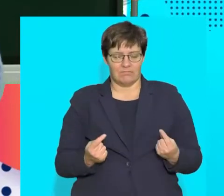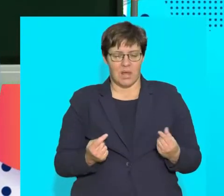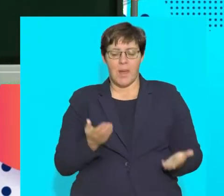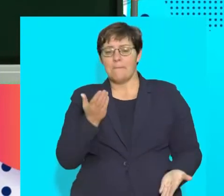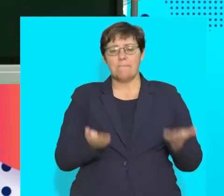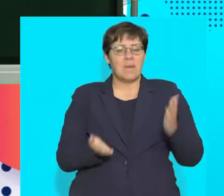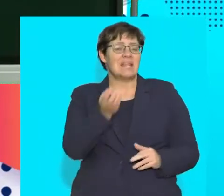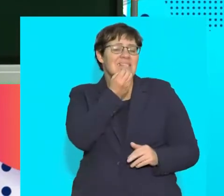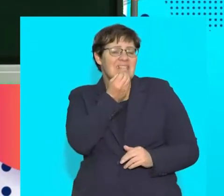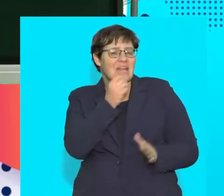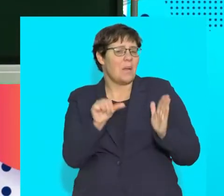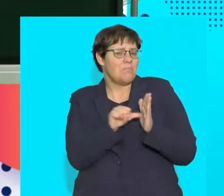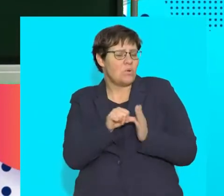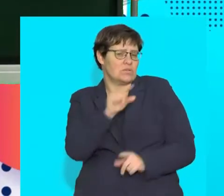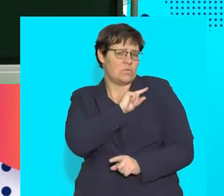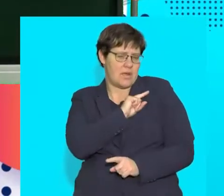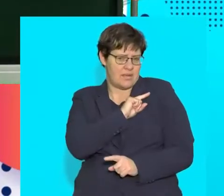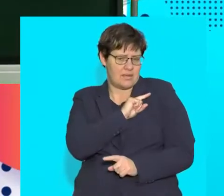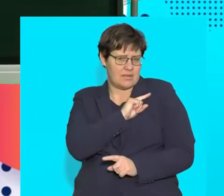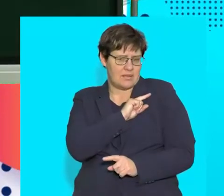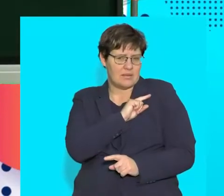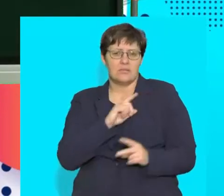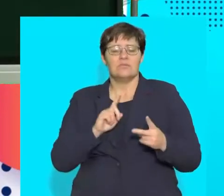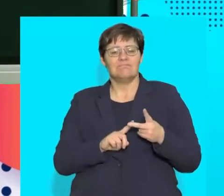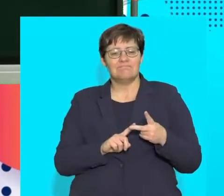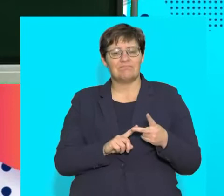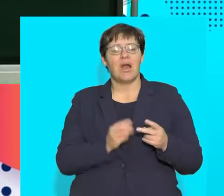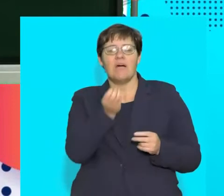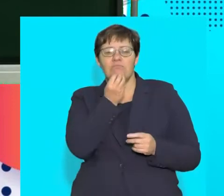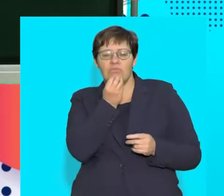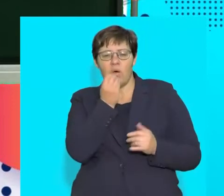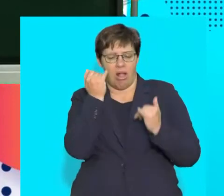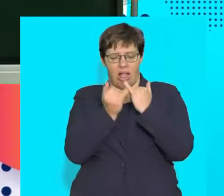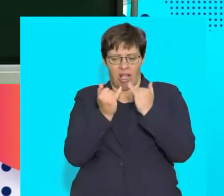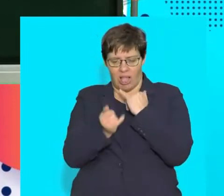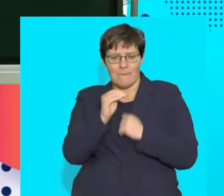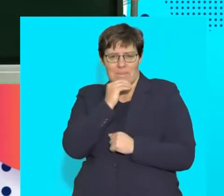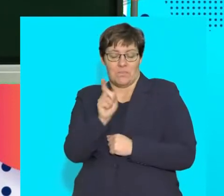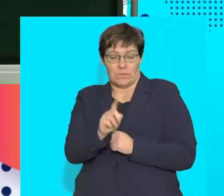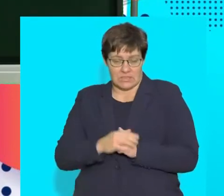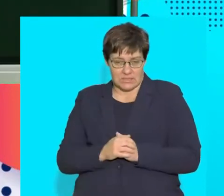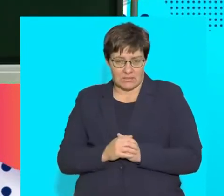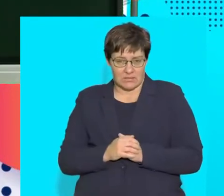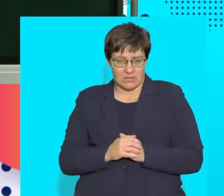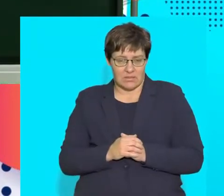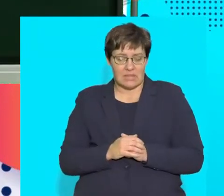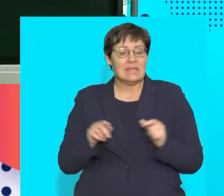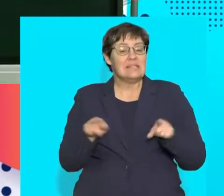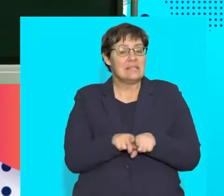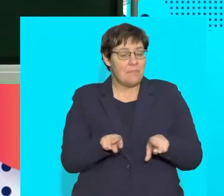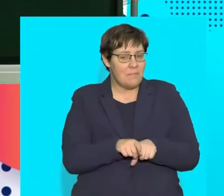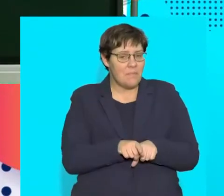diet, and then we will look at what does it mean to have certain nutritional disorders. It's important that we understand that